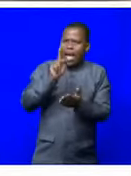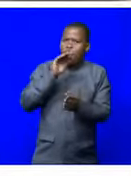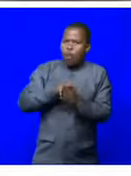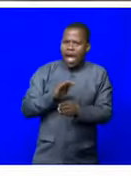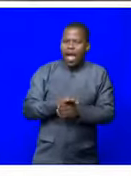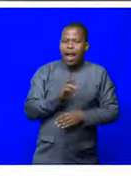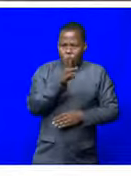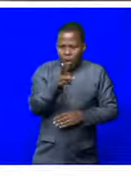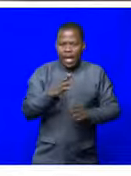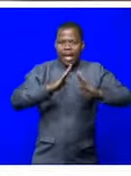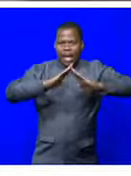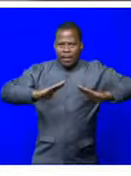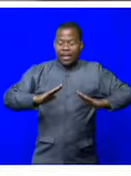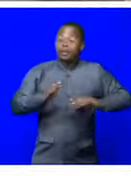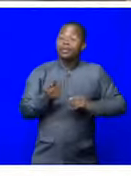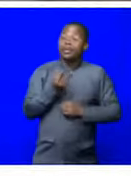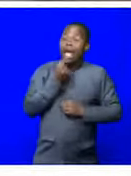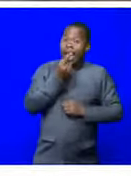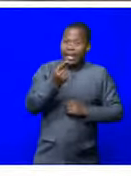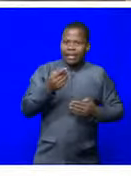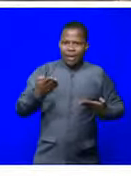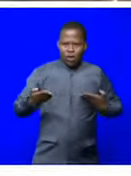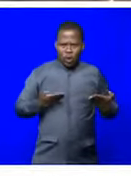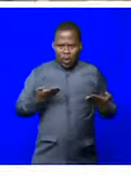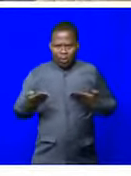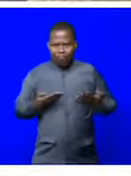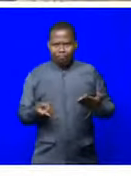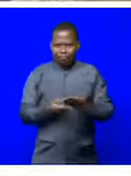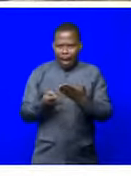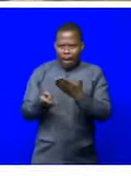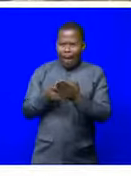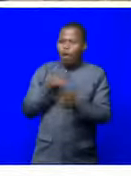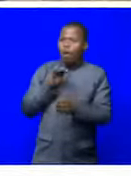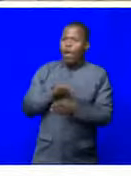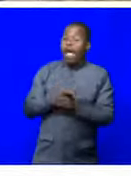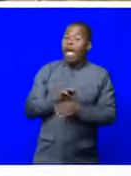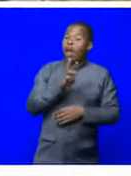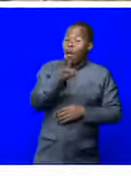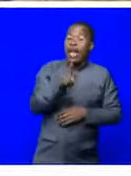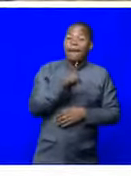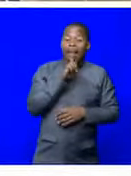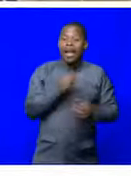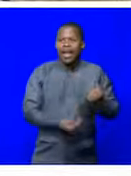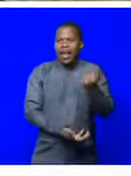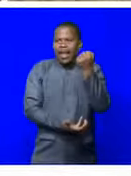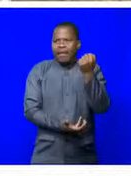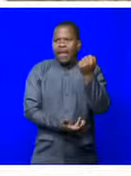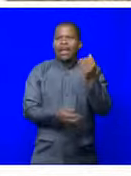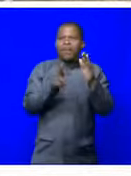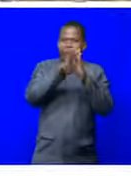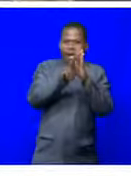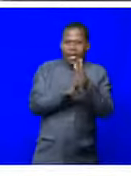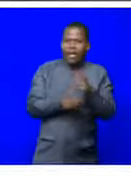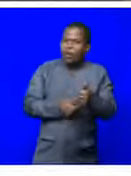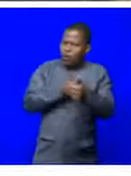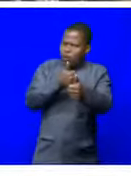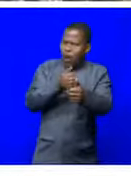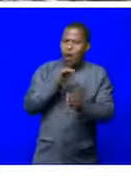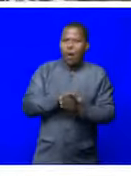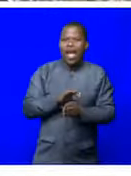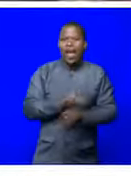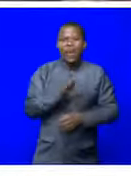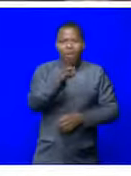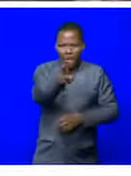Litiko lithi labo somabhizinisi batawusitakala kulandzelwa imigomo yalesikhwama labatawusitakala kuso